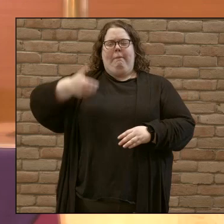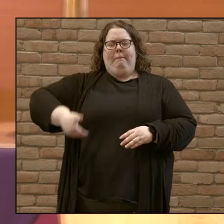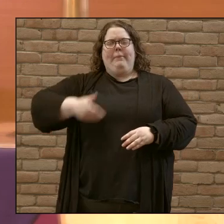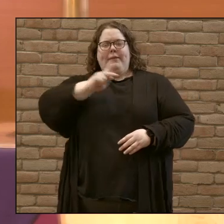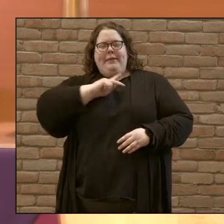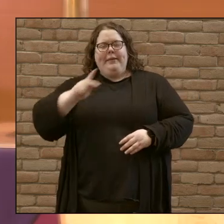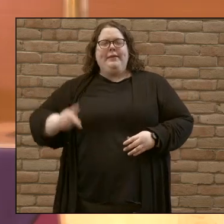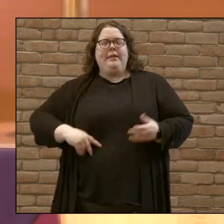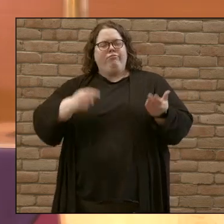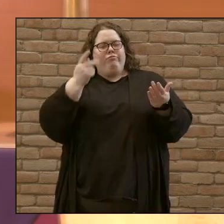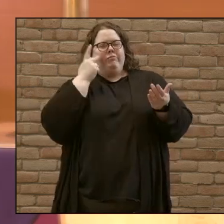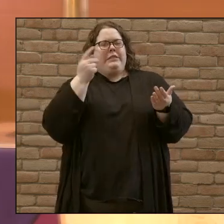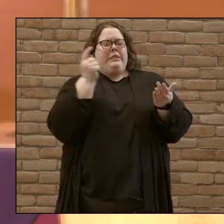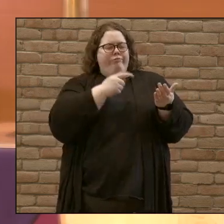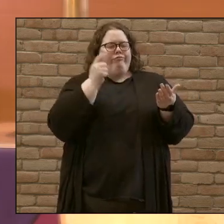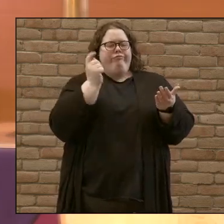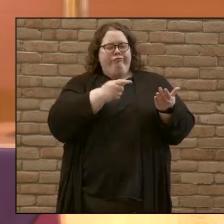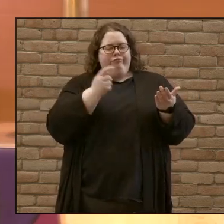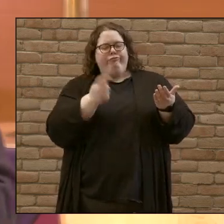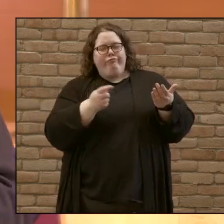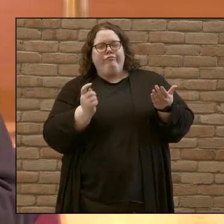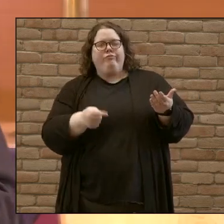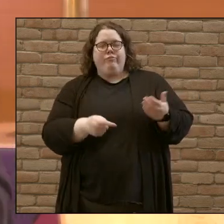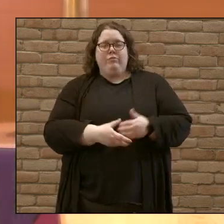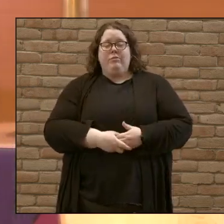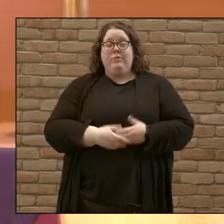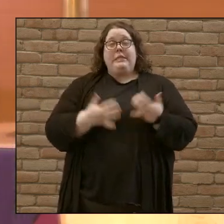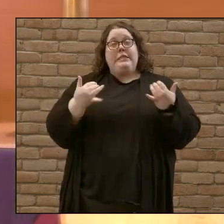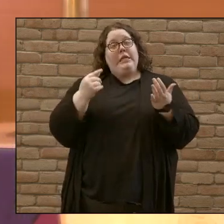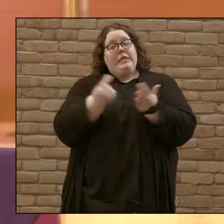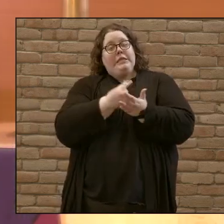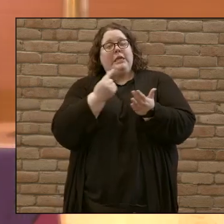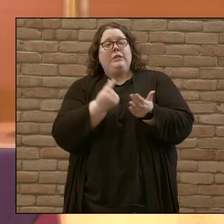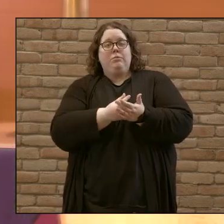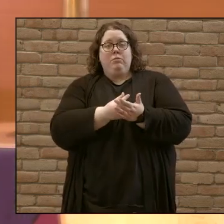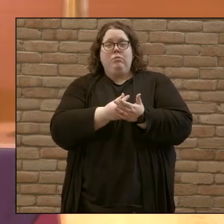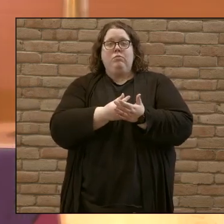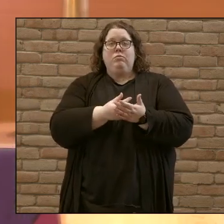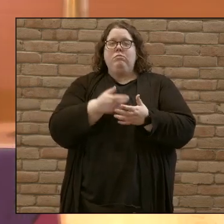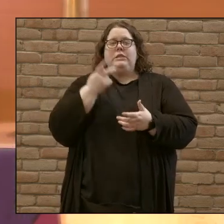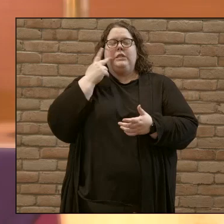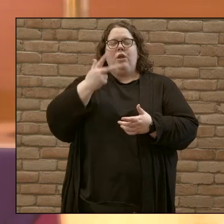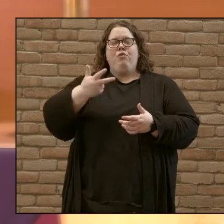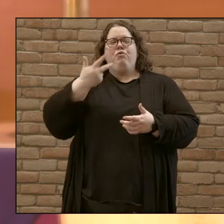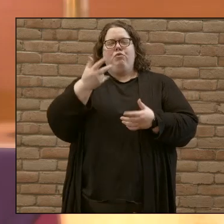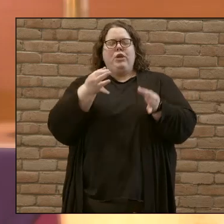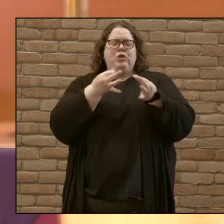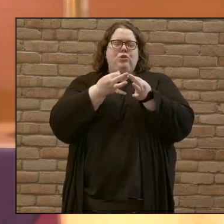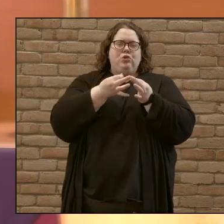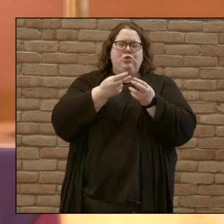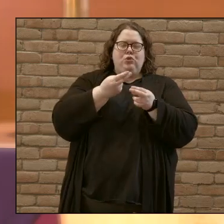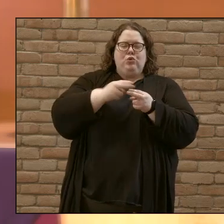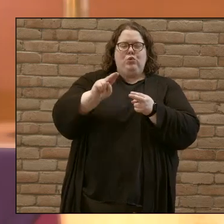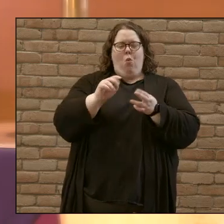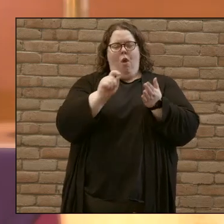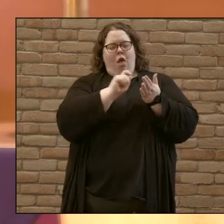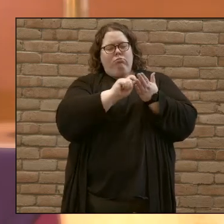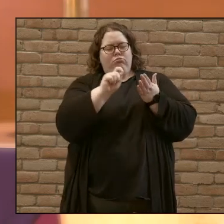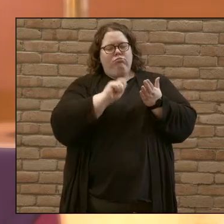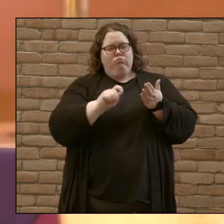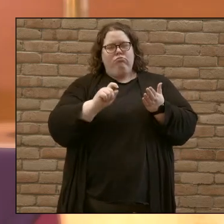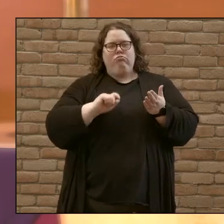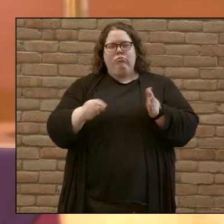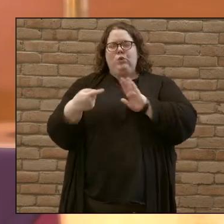today, we see Jesus in three short verses display who he